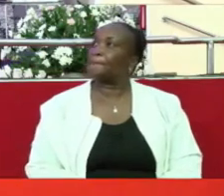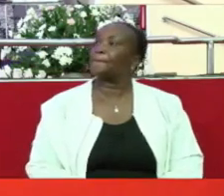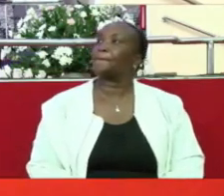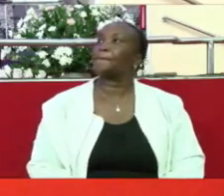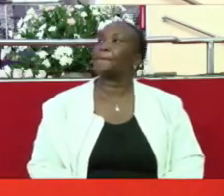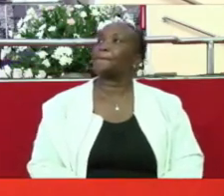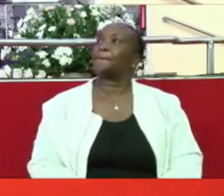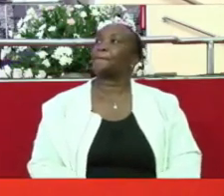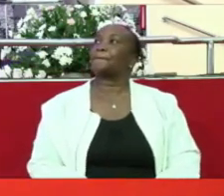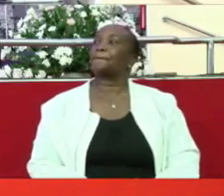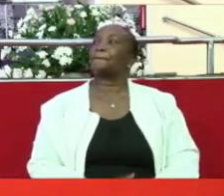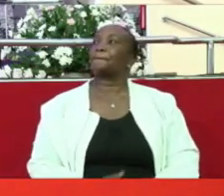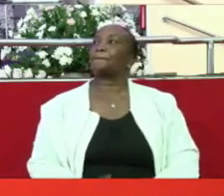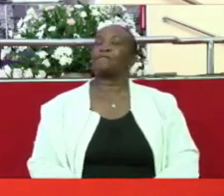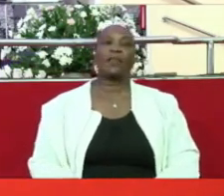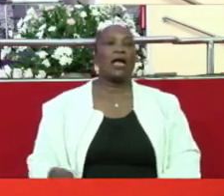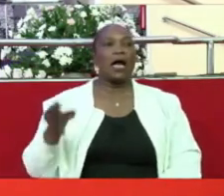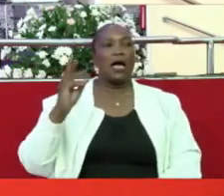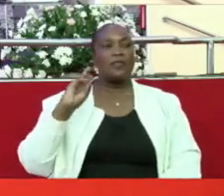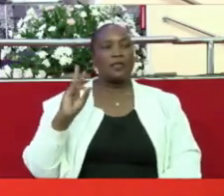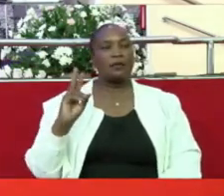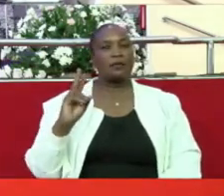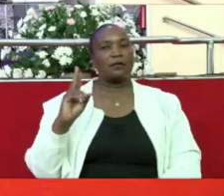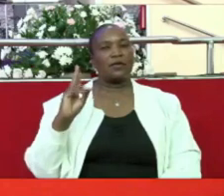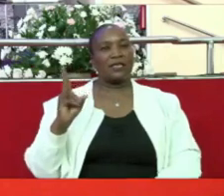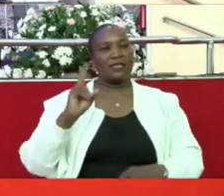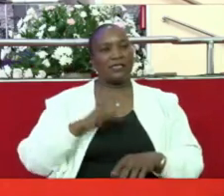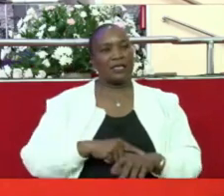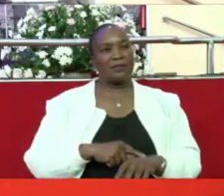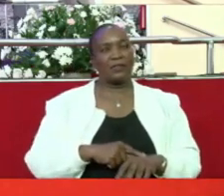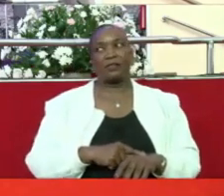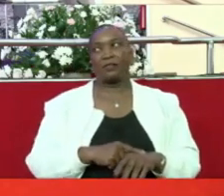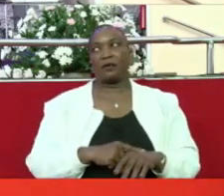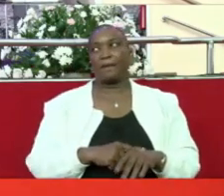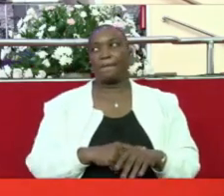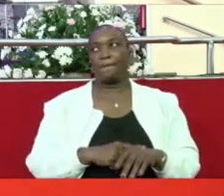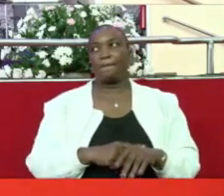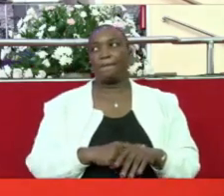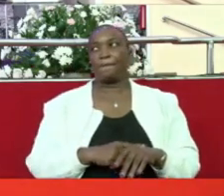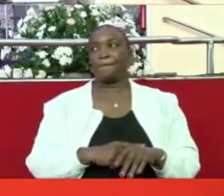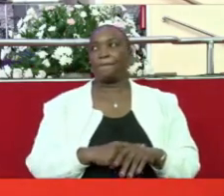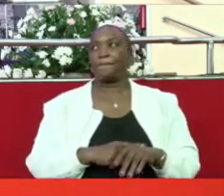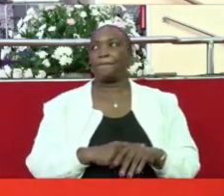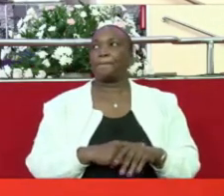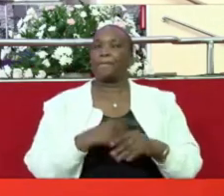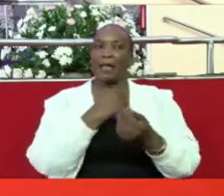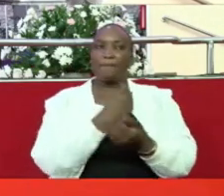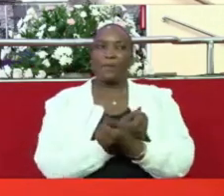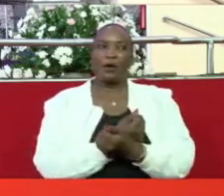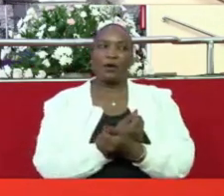he says, 3 times I prayed that the Lord would take the thorn out of my flesh. But the more he